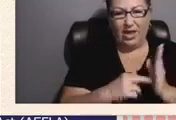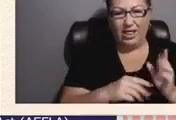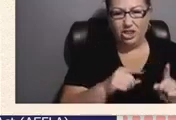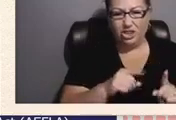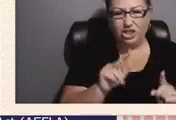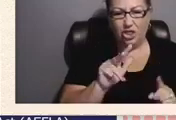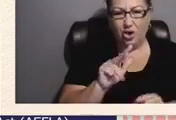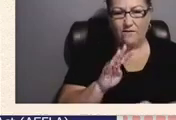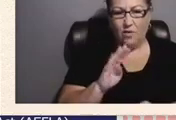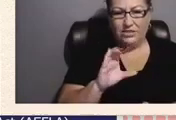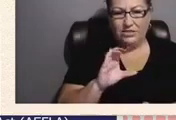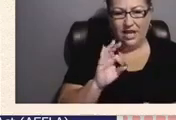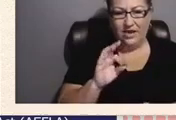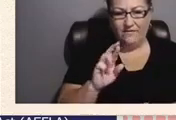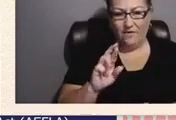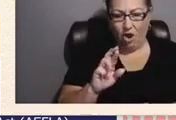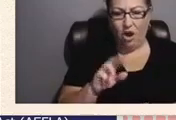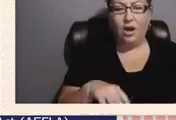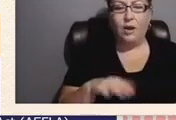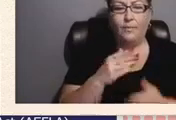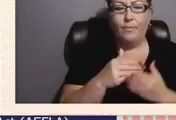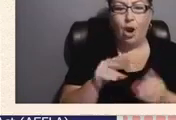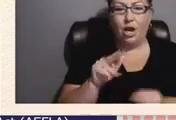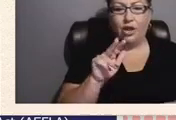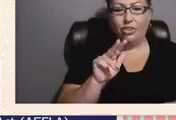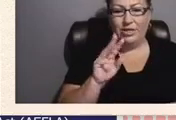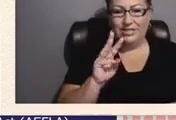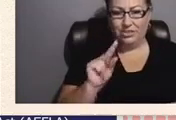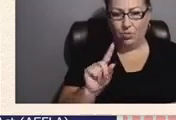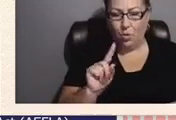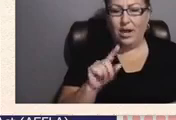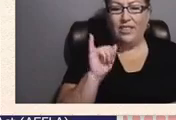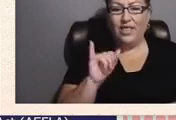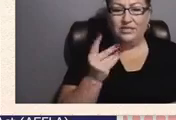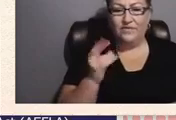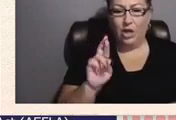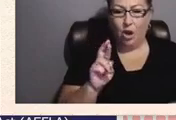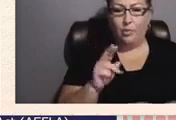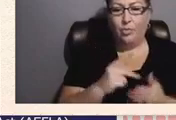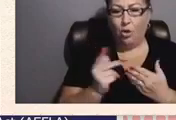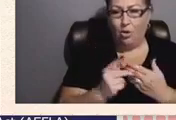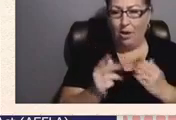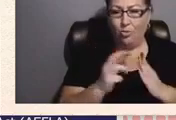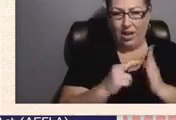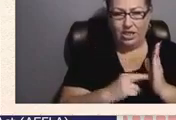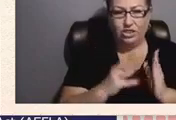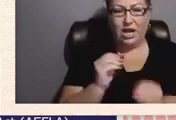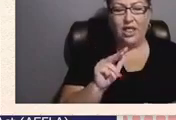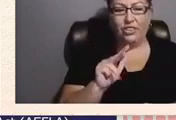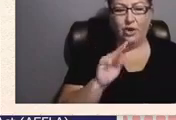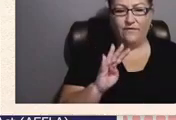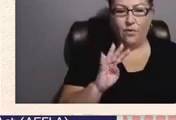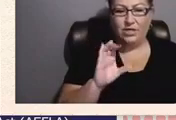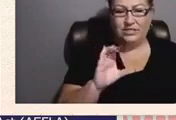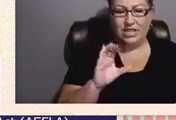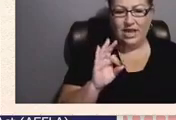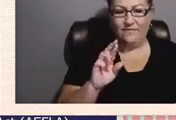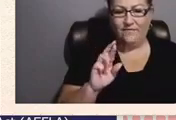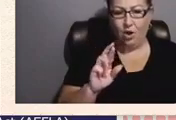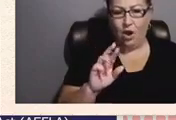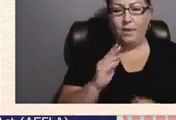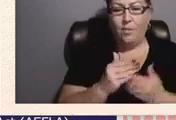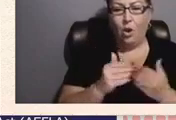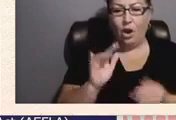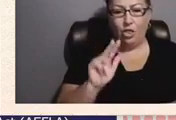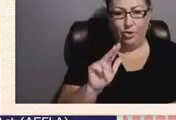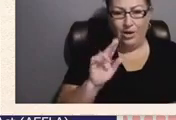Part 361, which is the Vocational Rehabilitation Program regulations, as well as 34 CFR Part 370, which is the